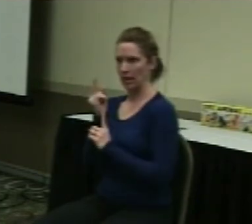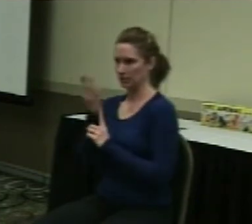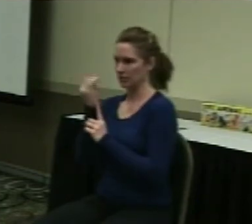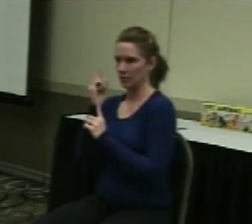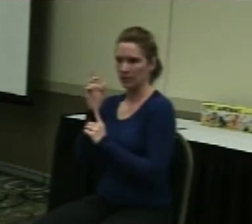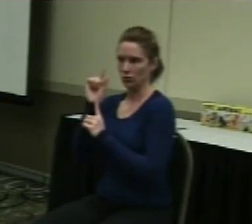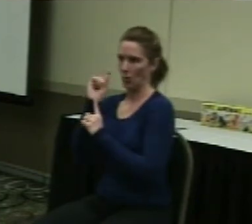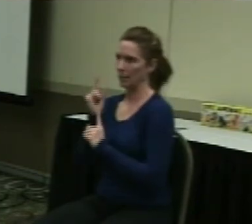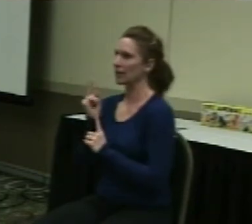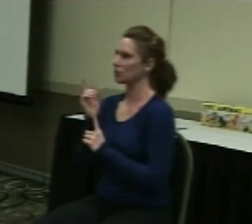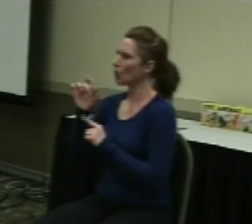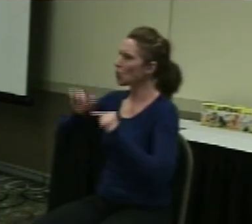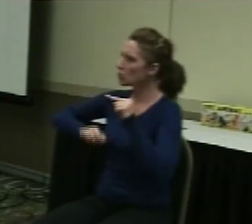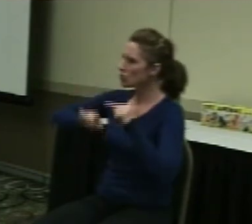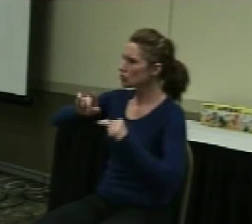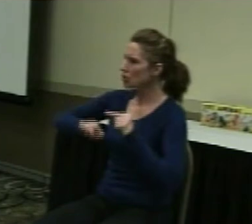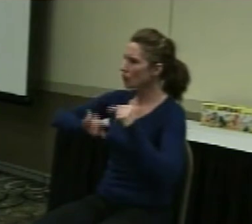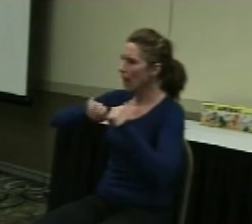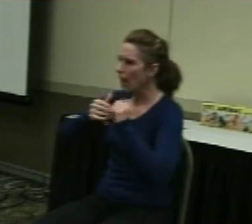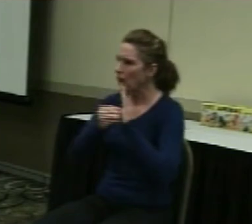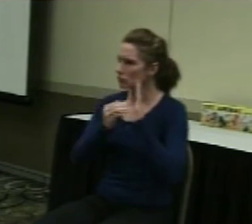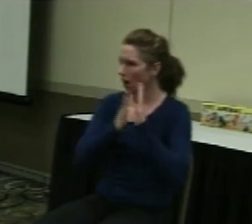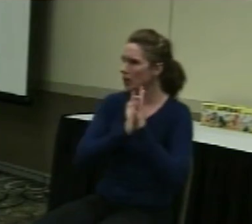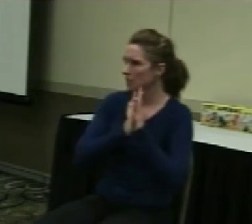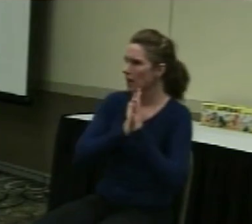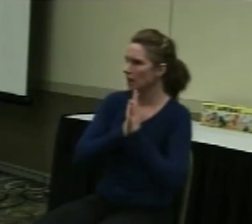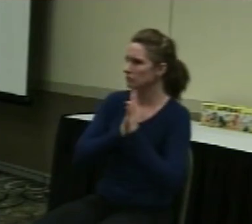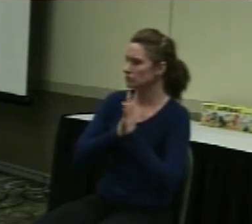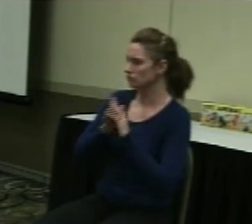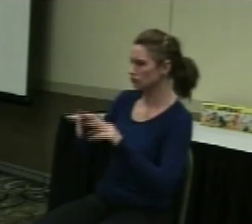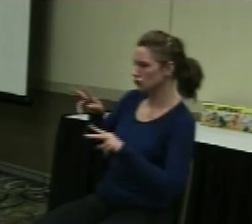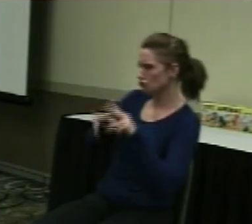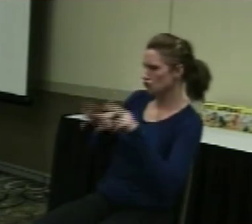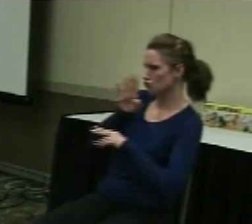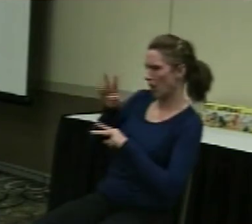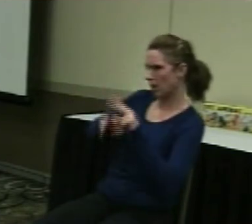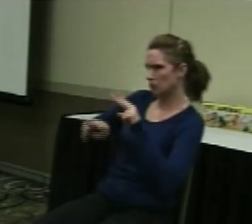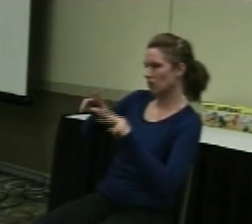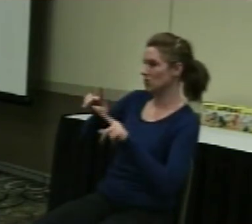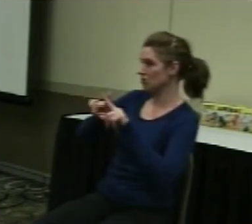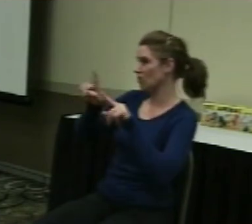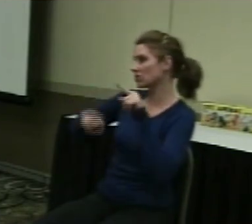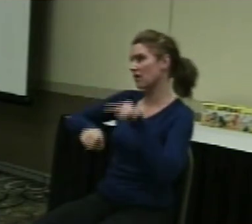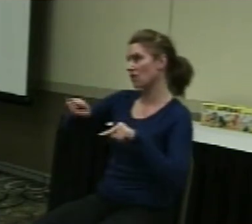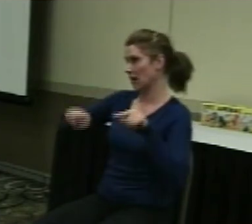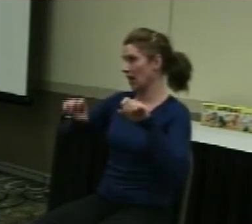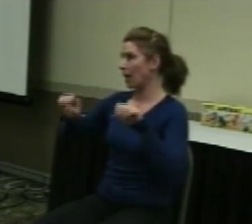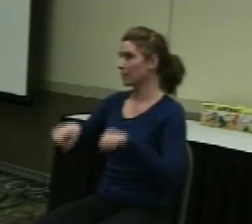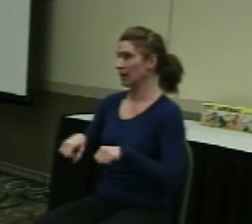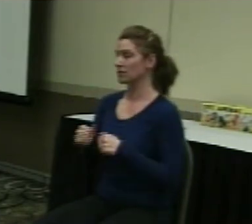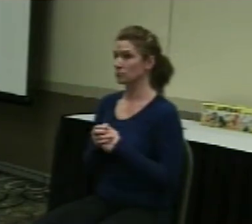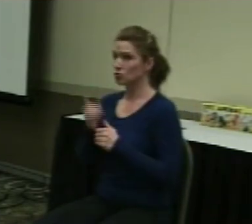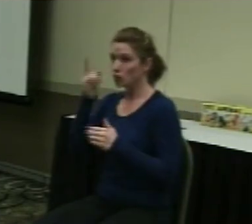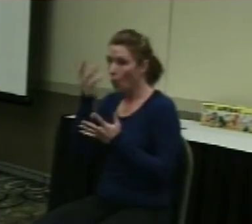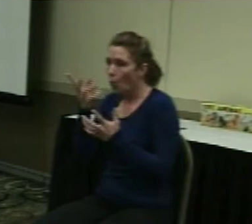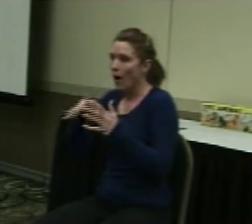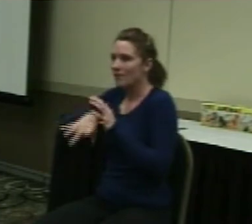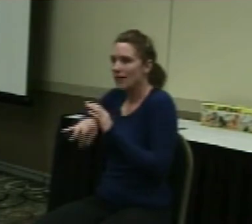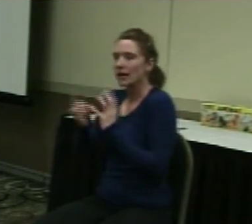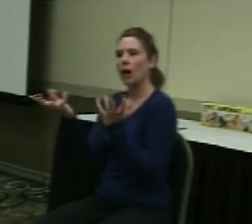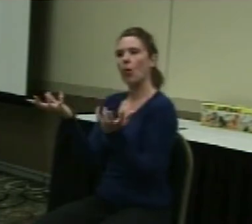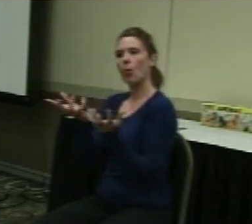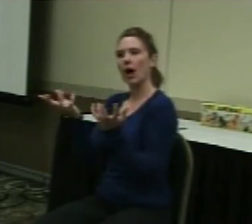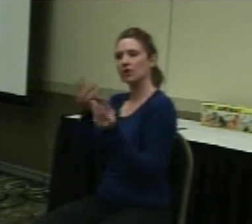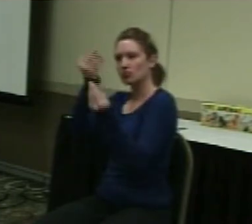20. It's a really different way to directly observe, So what do you want to find out, and then